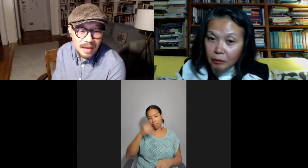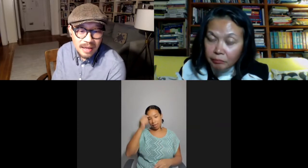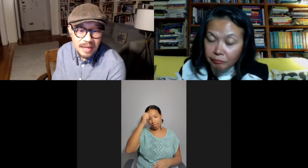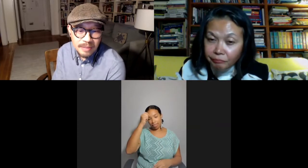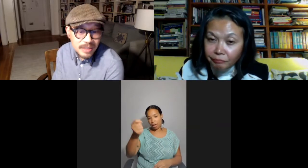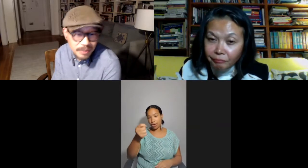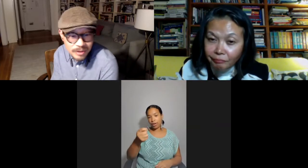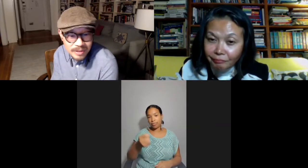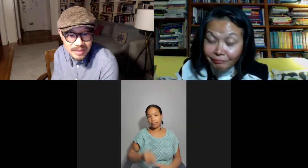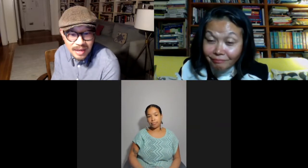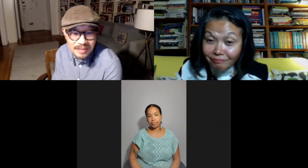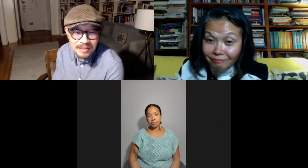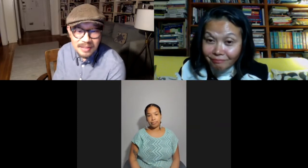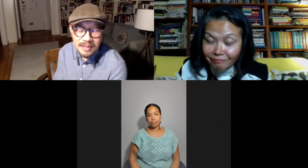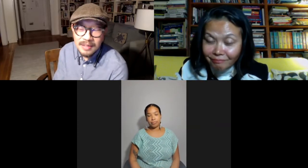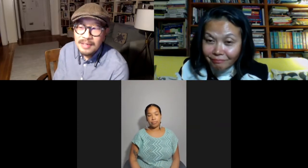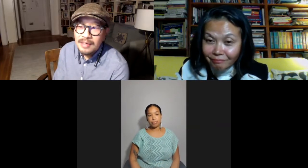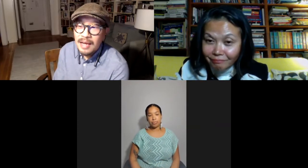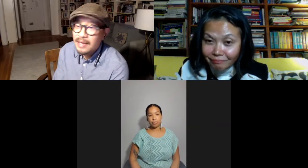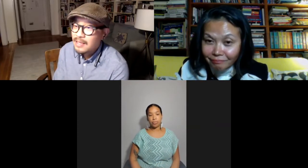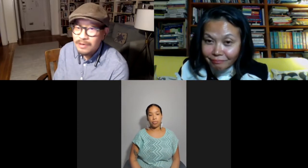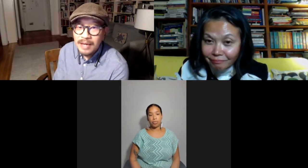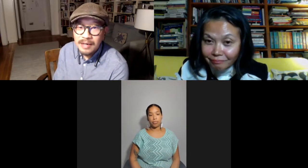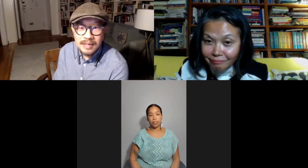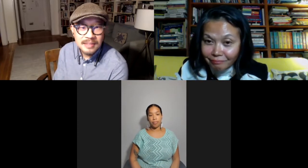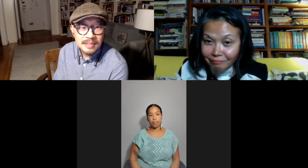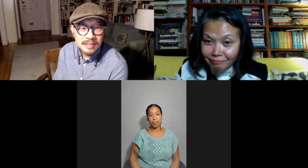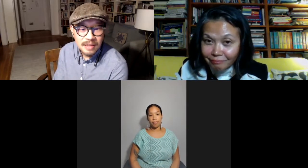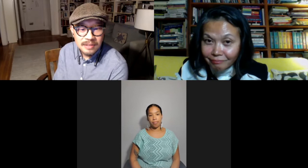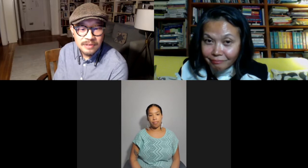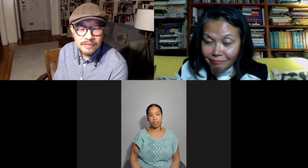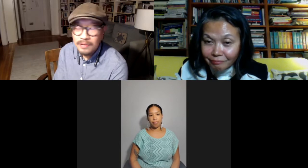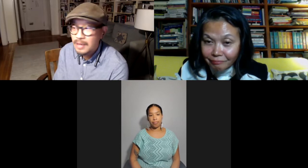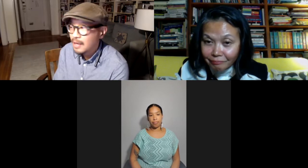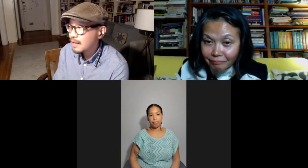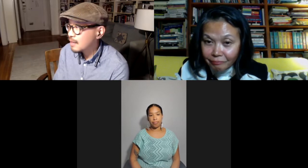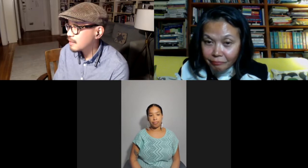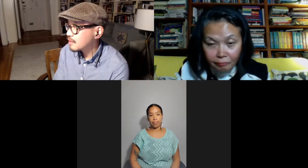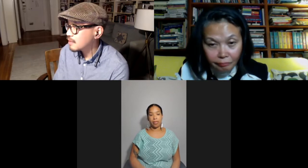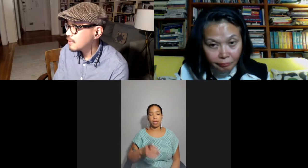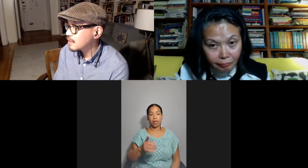mystery and the missing persons case, I think you're right. It is a seductive